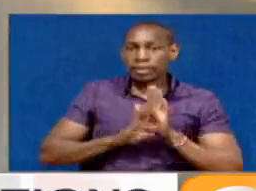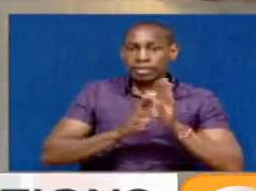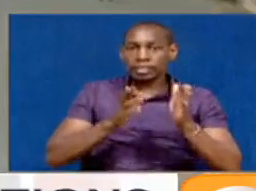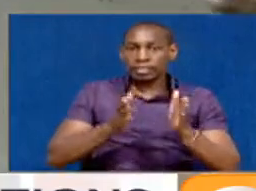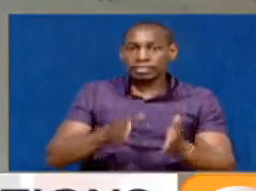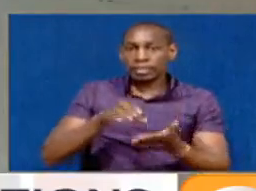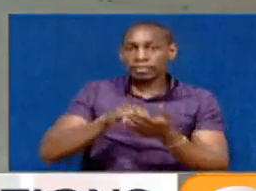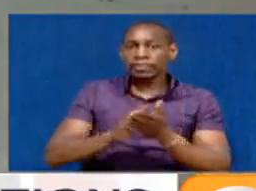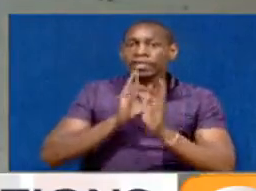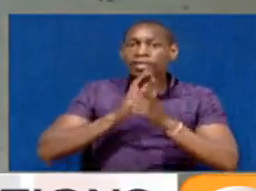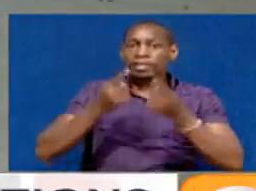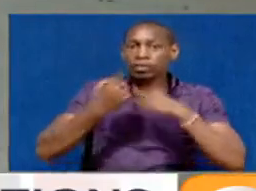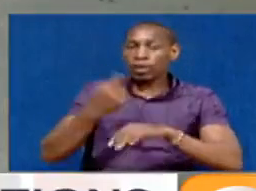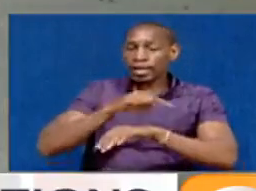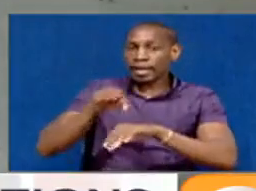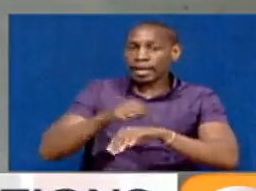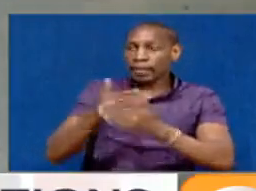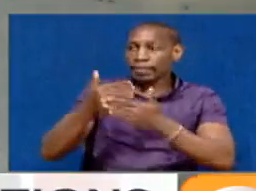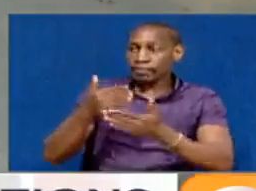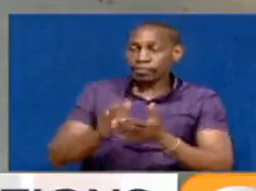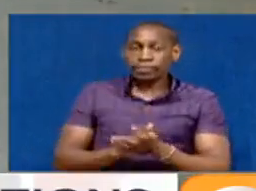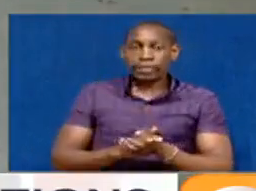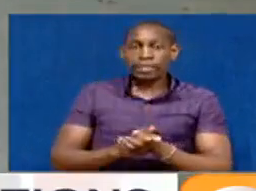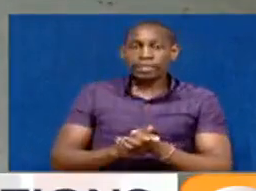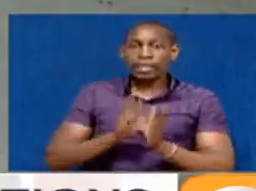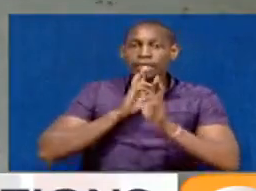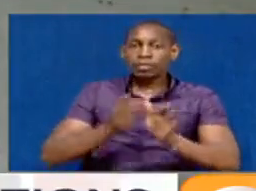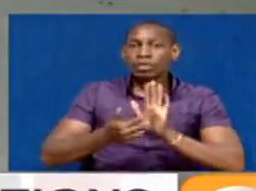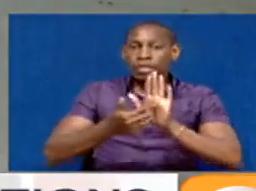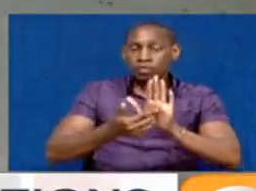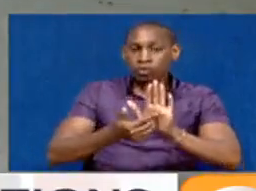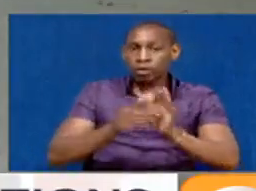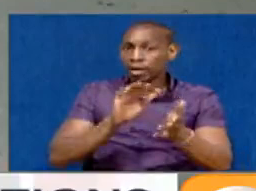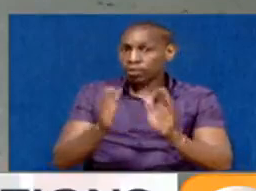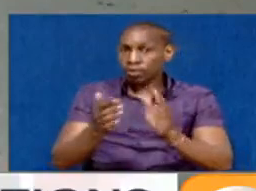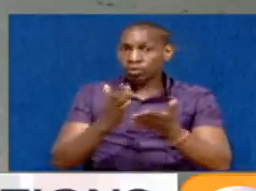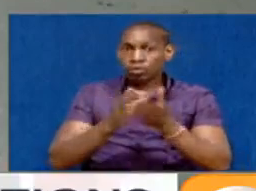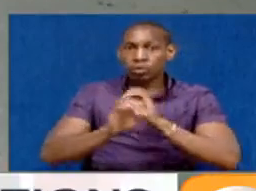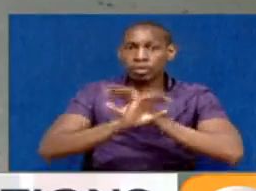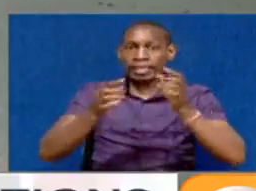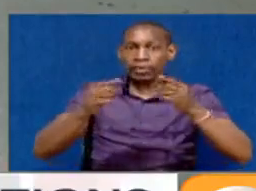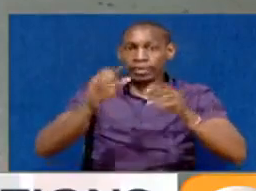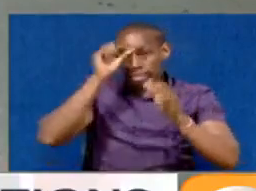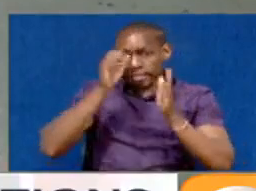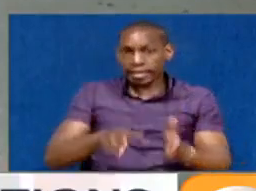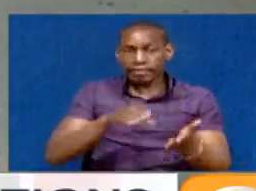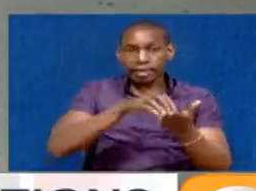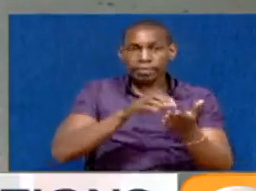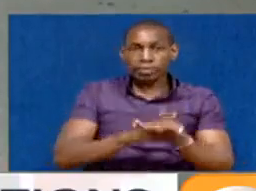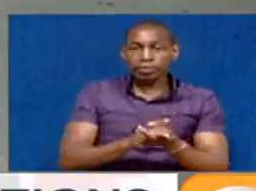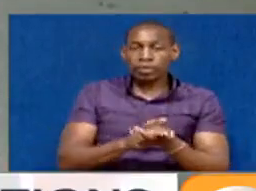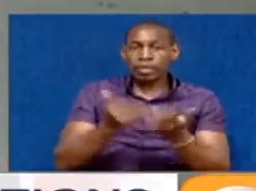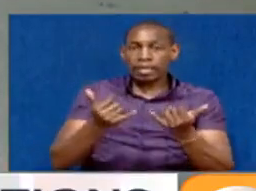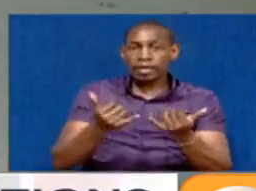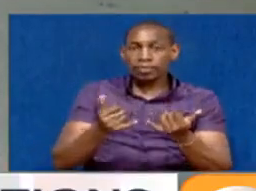were announced about an hour ago, and the results indicated what seems to be a clear winner for the governor's seat,